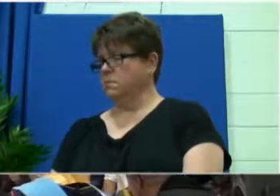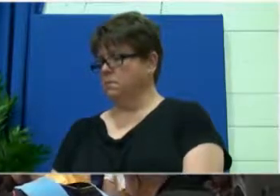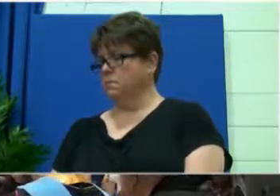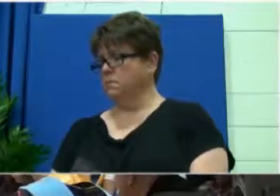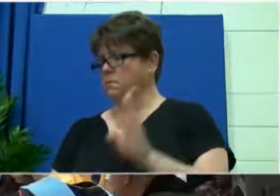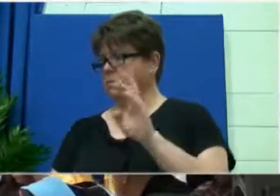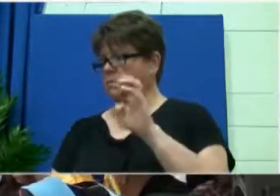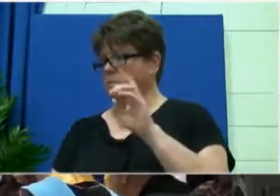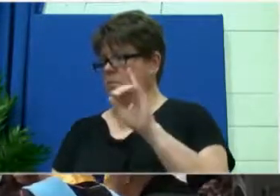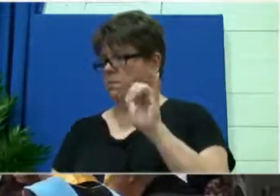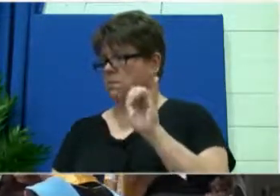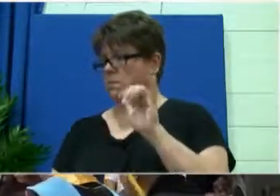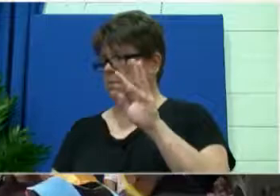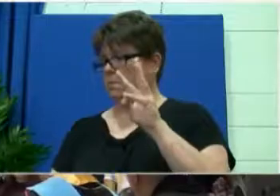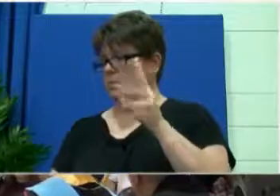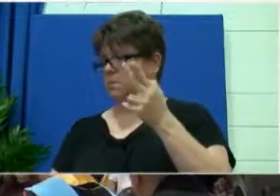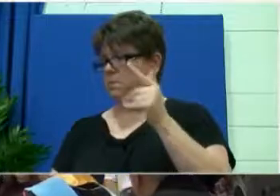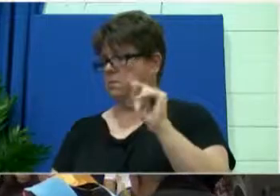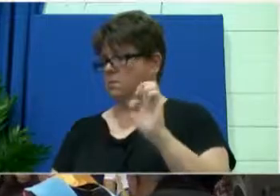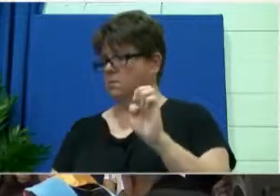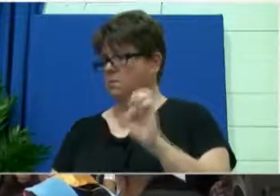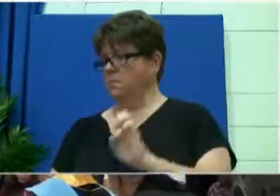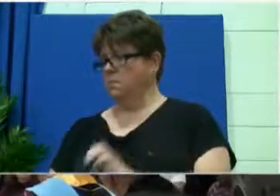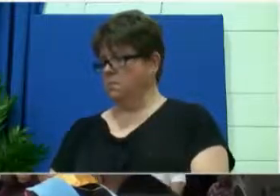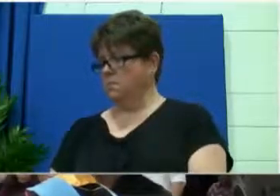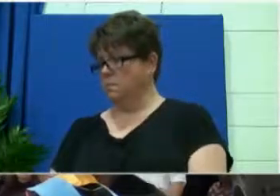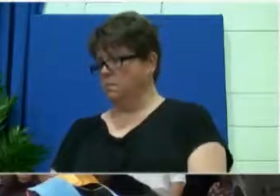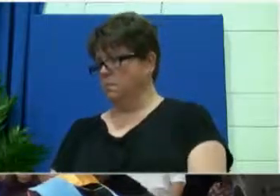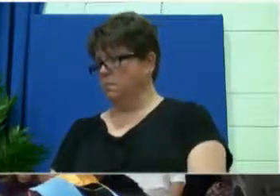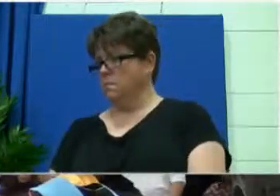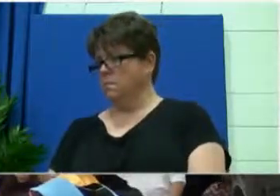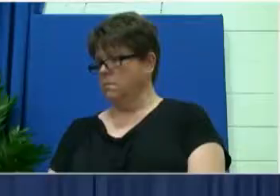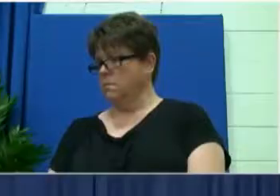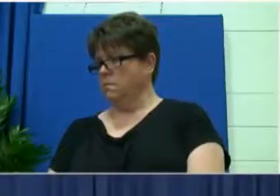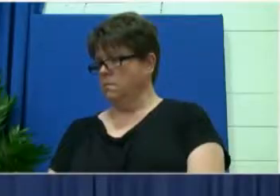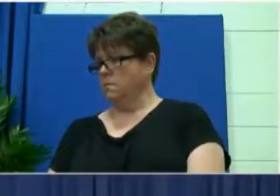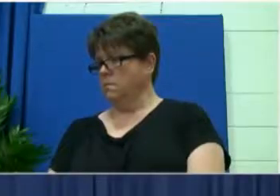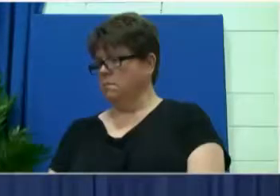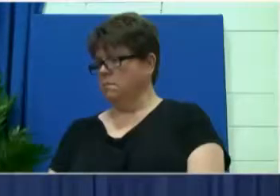Bradley White, Associate in Applied Science, Industrial Electricity.